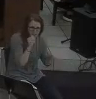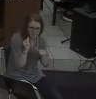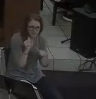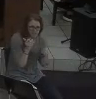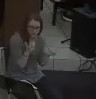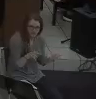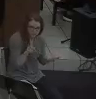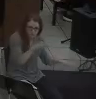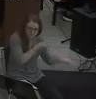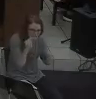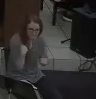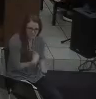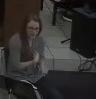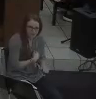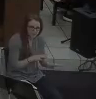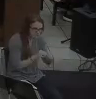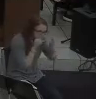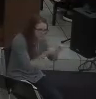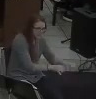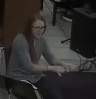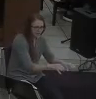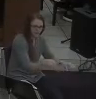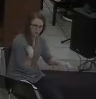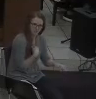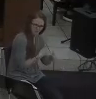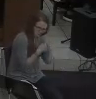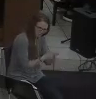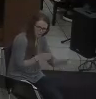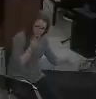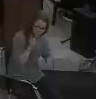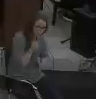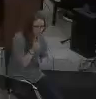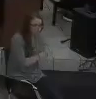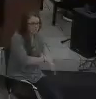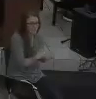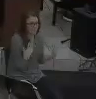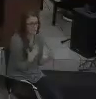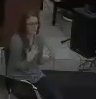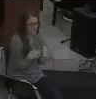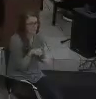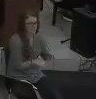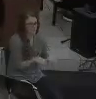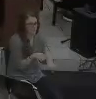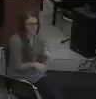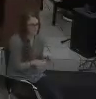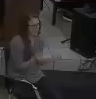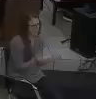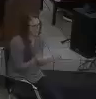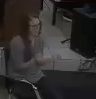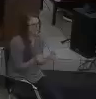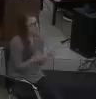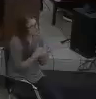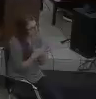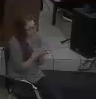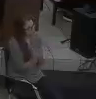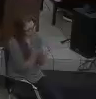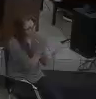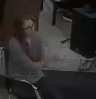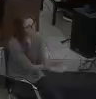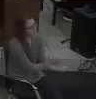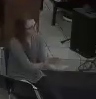him then leave them. They are afraid. And so Jesus offers